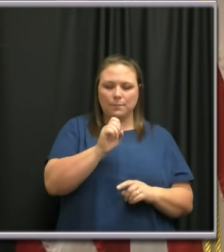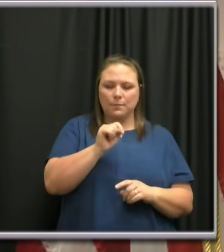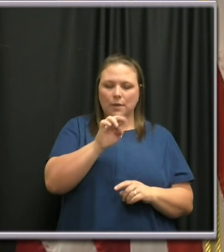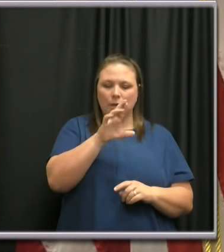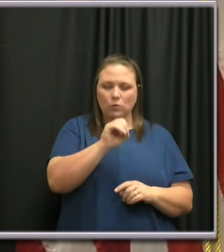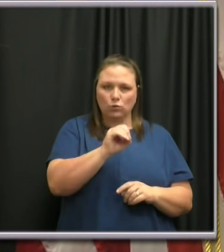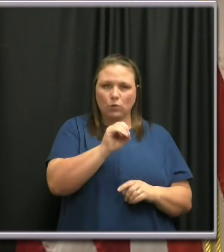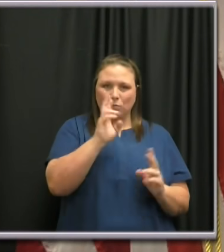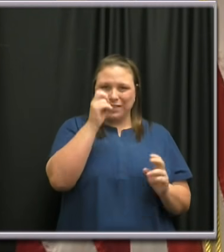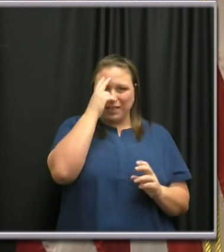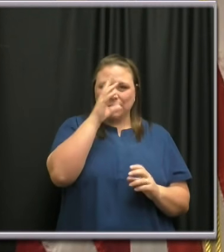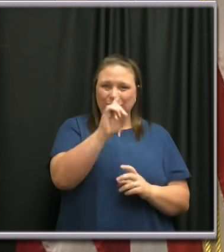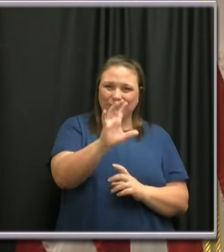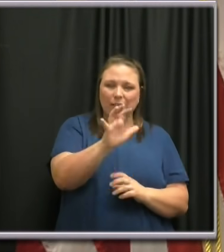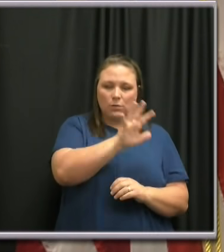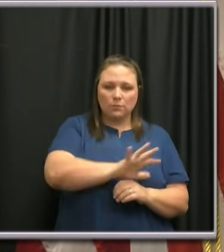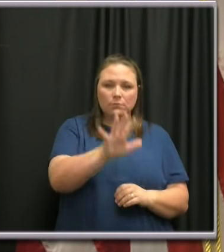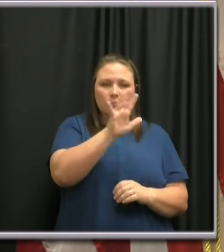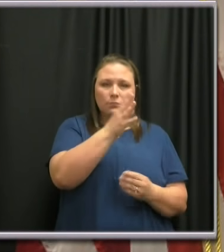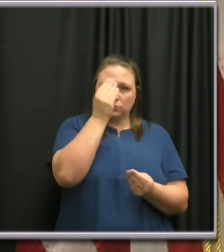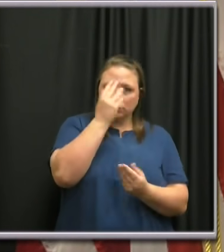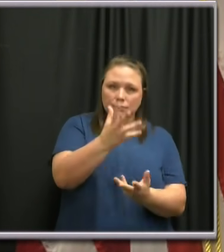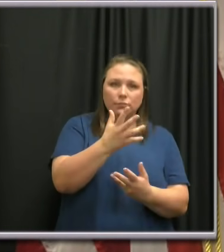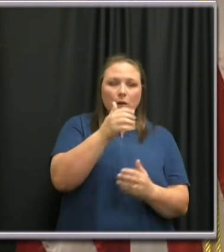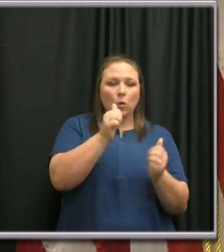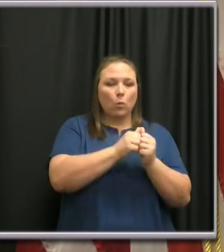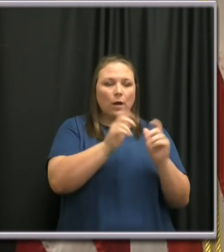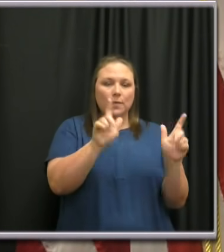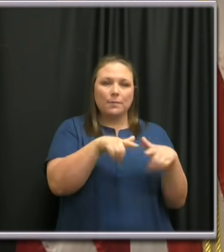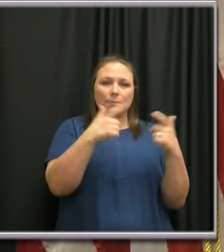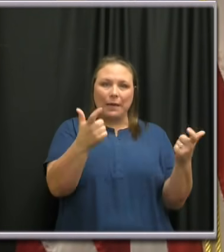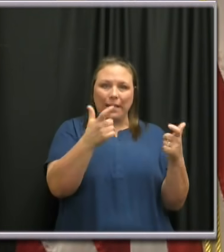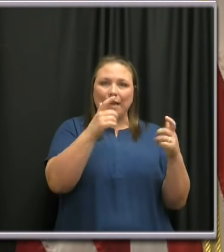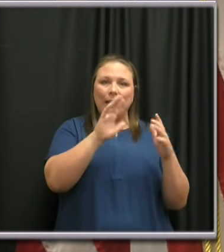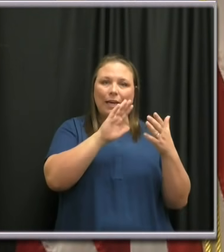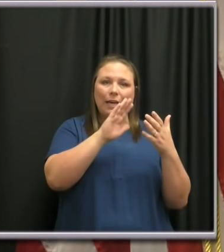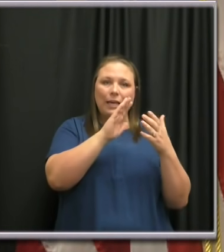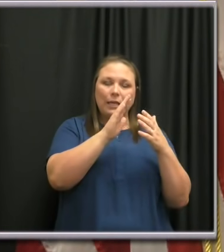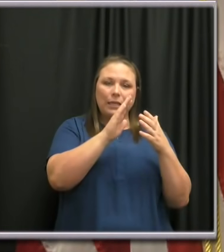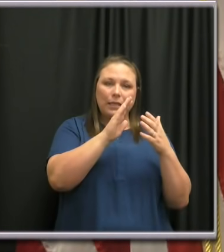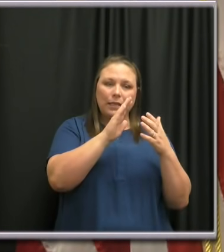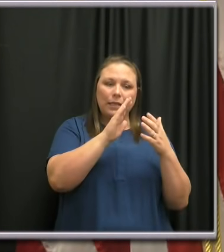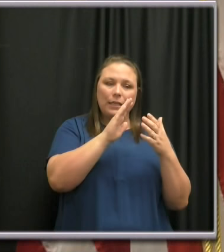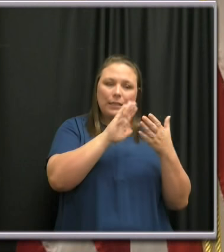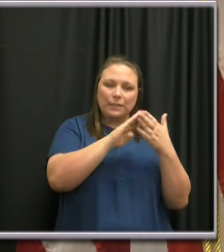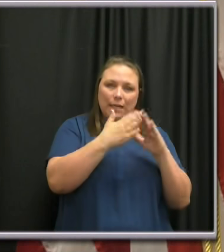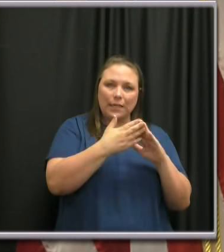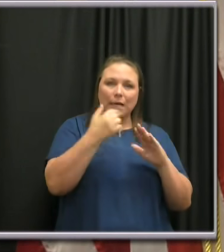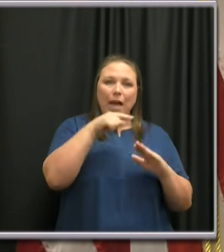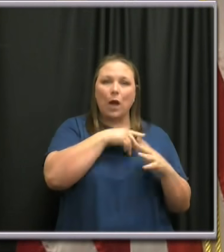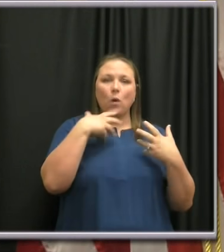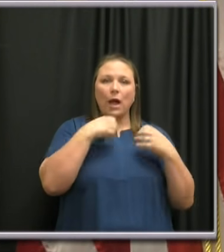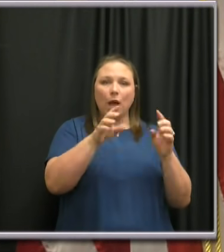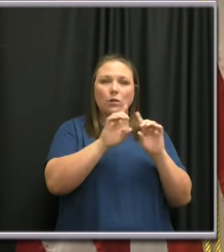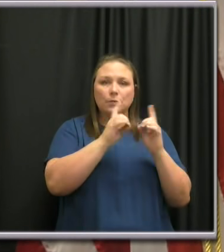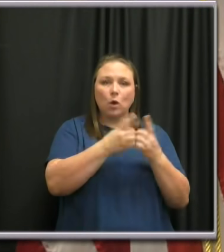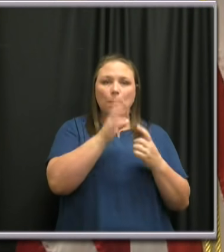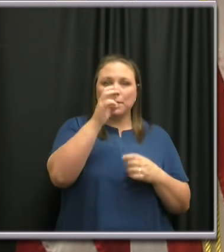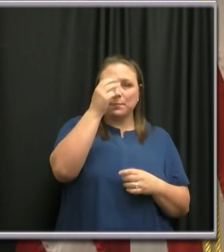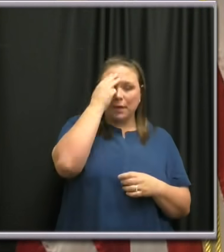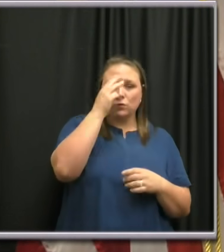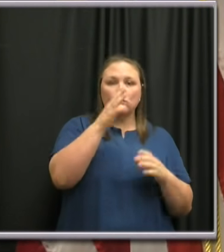me remind viewers, with Metropolitan government, the health department here is the Metro Public Health Department and